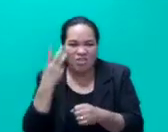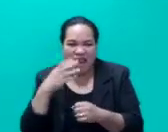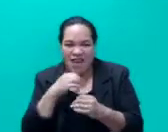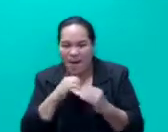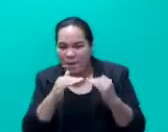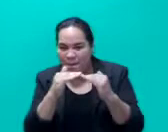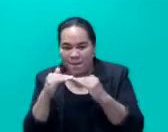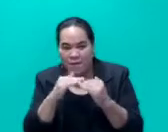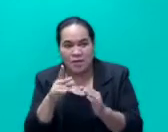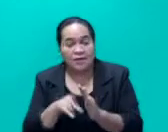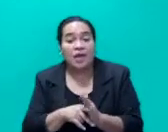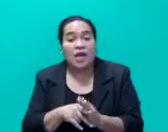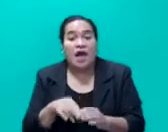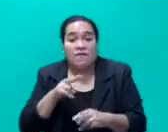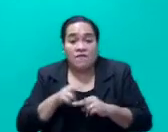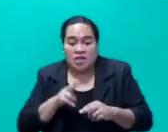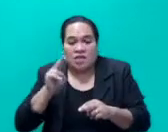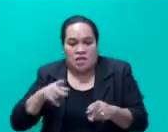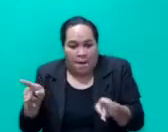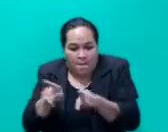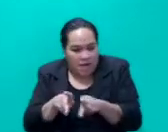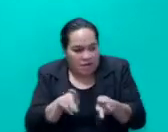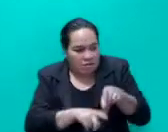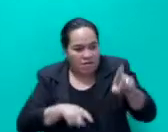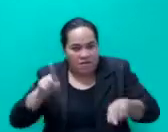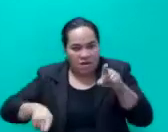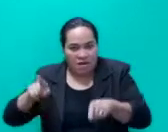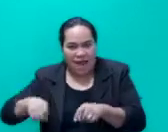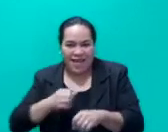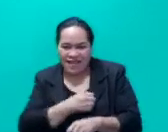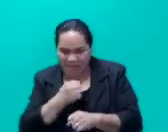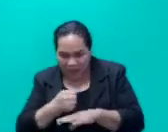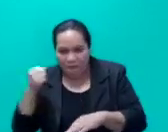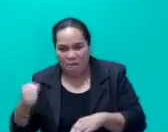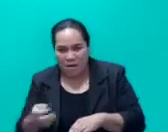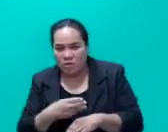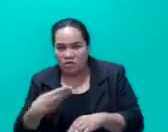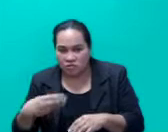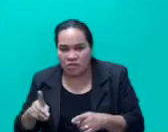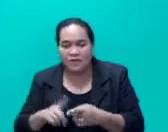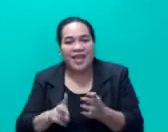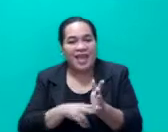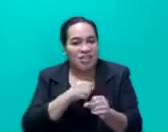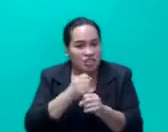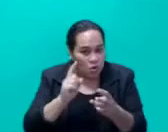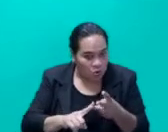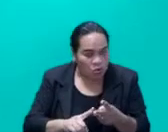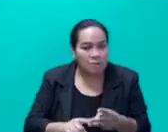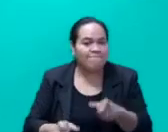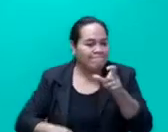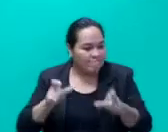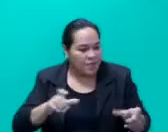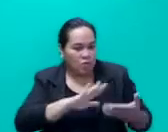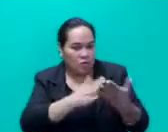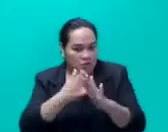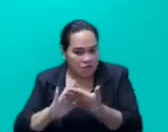requires a coordinated effort in partnership with various government ministries, departments, non-government organizations, community in